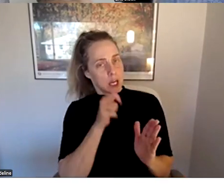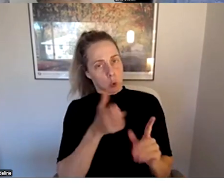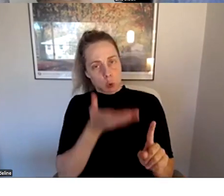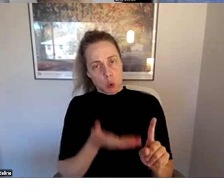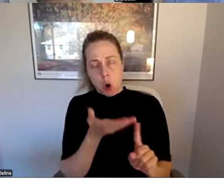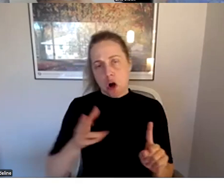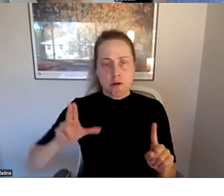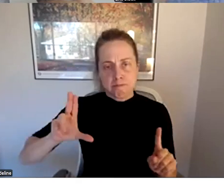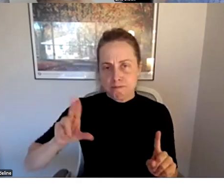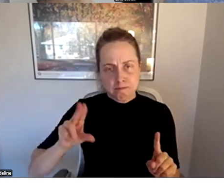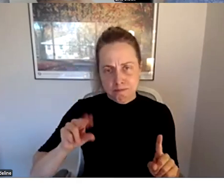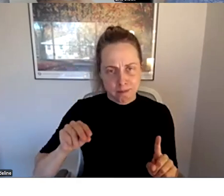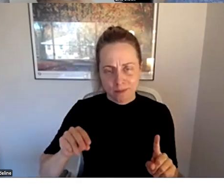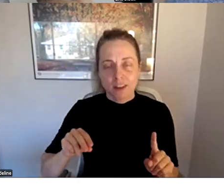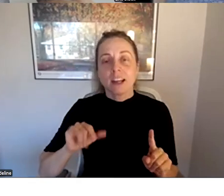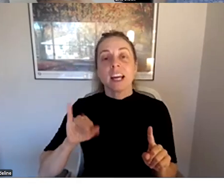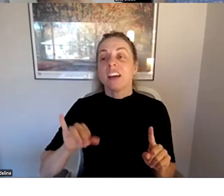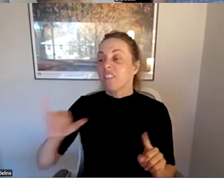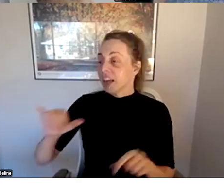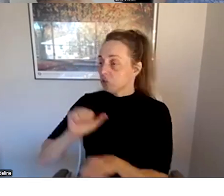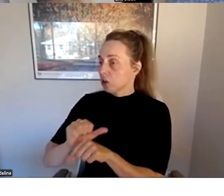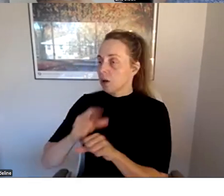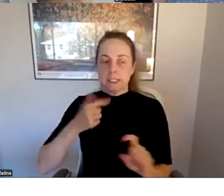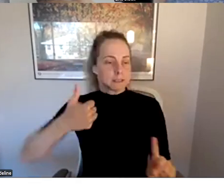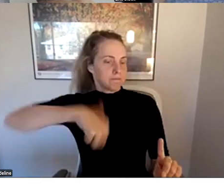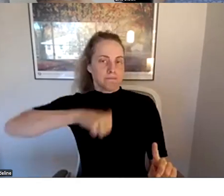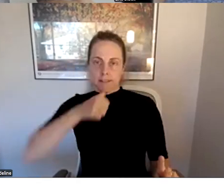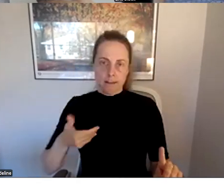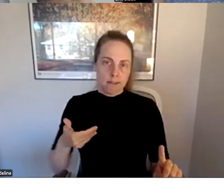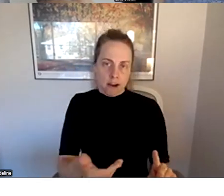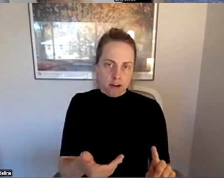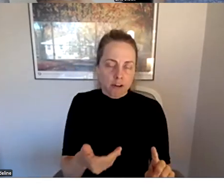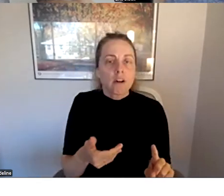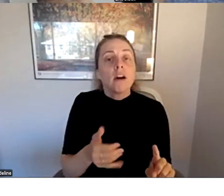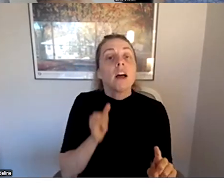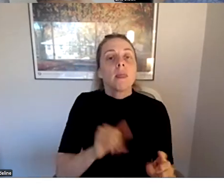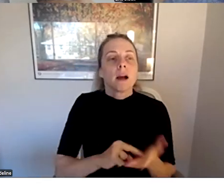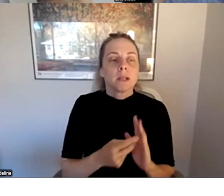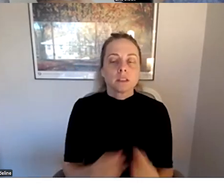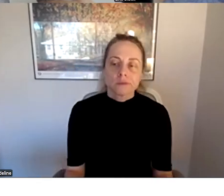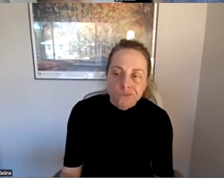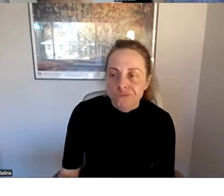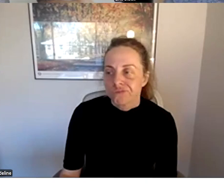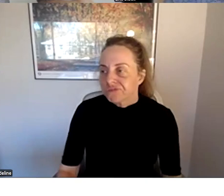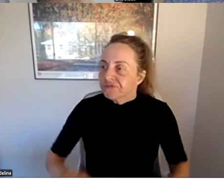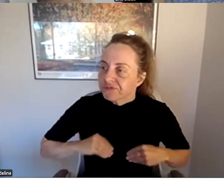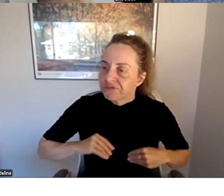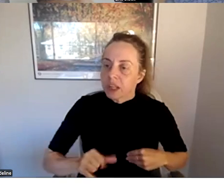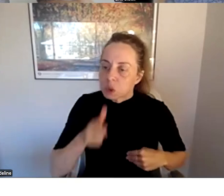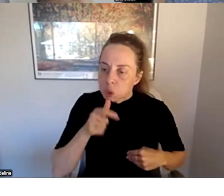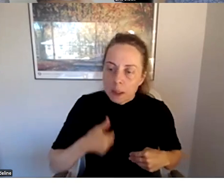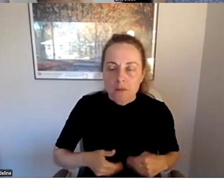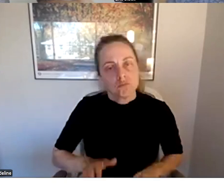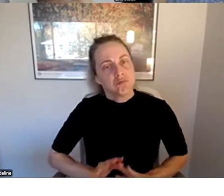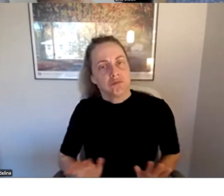when you get turned down for a job, you can't let that define your movement toward your great job.